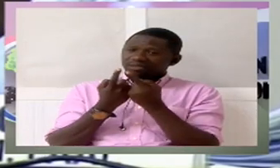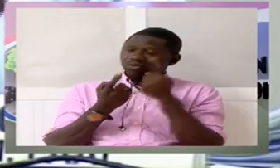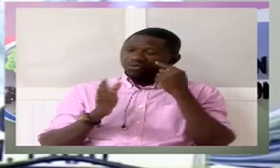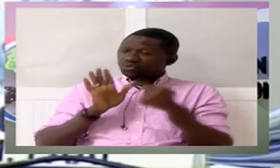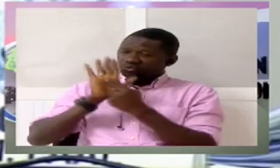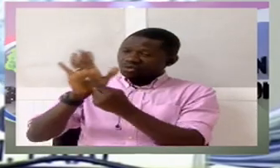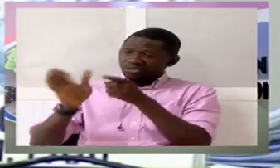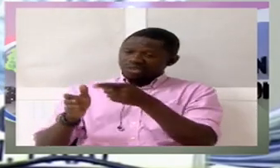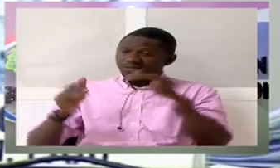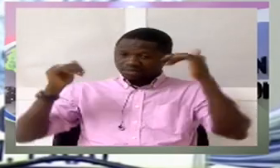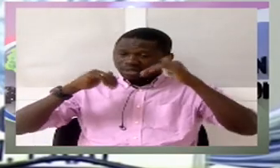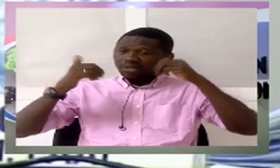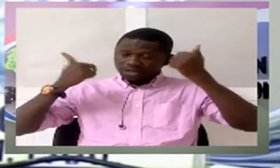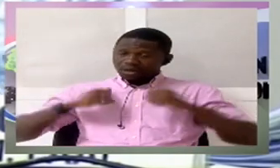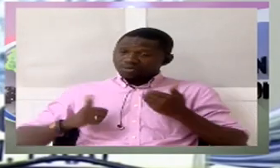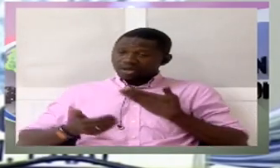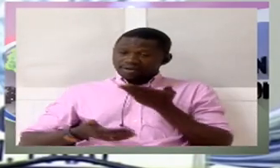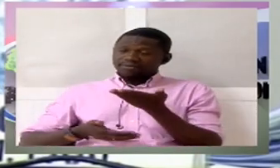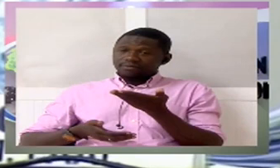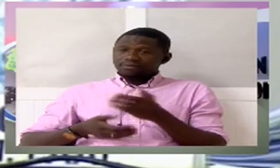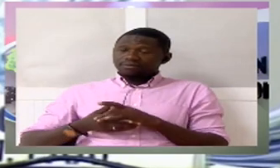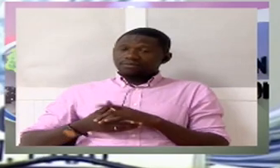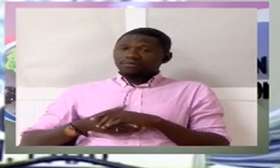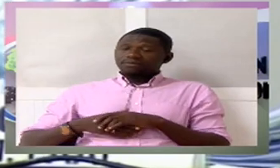To show that this meeting